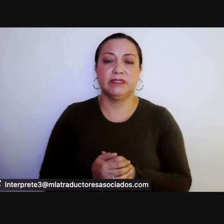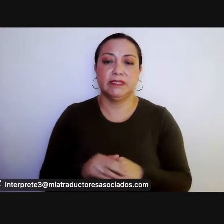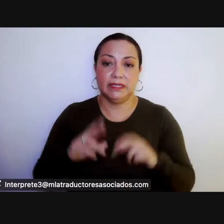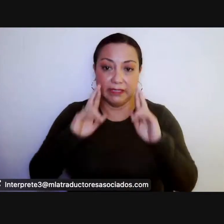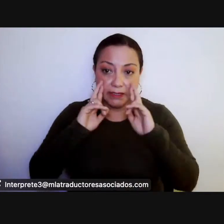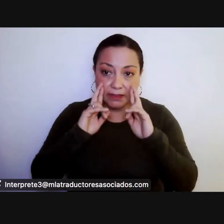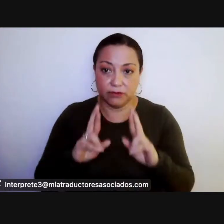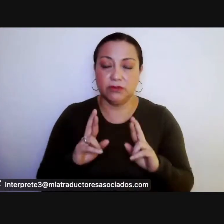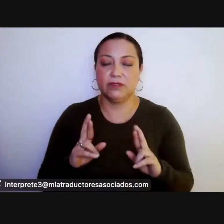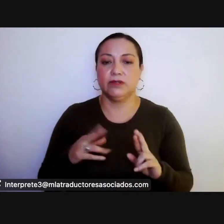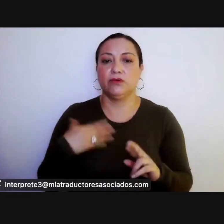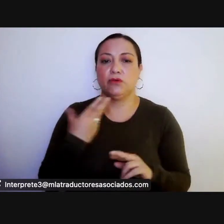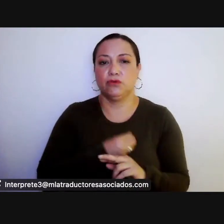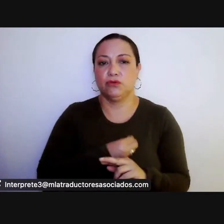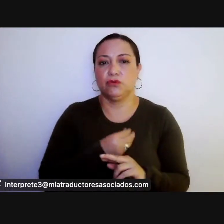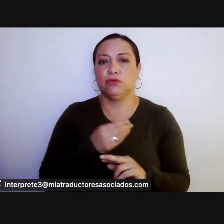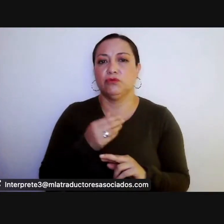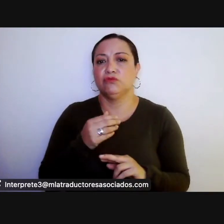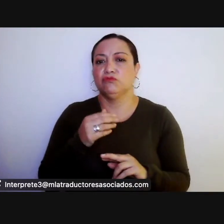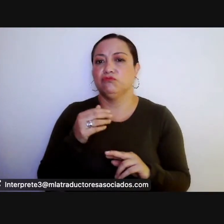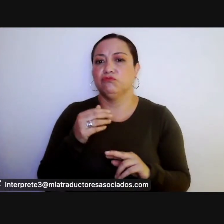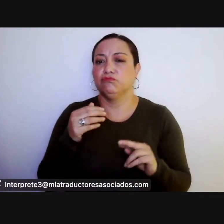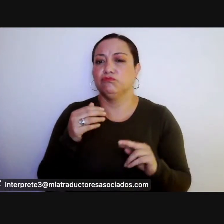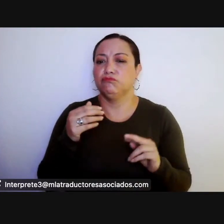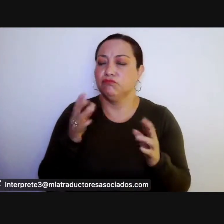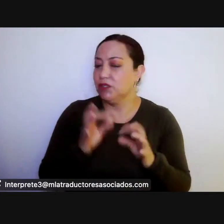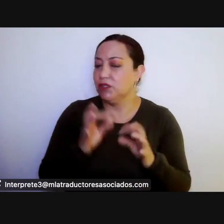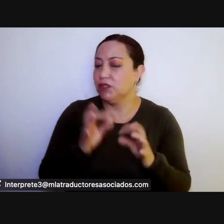simply recognize that we have